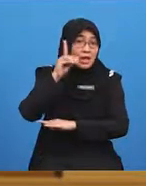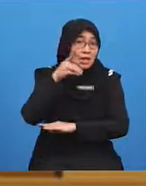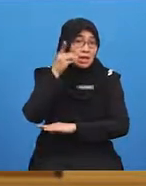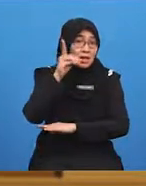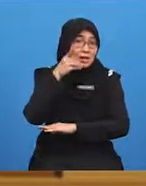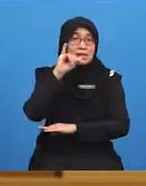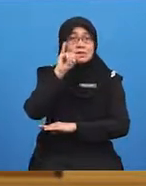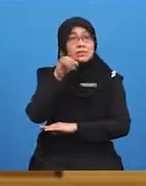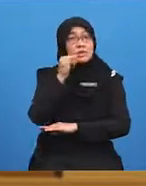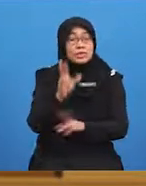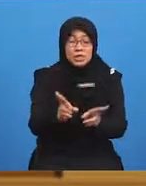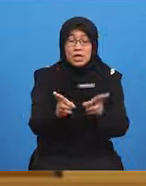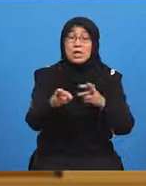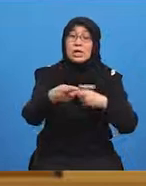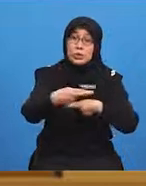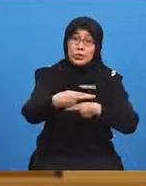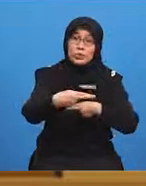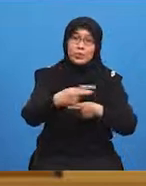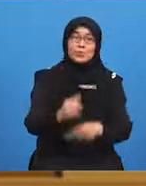Dining room.